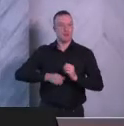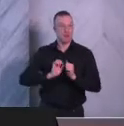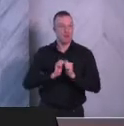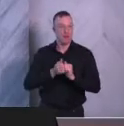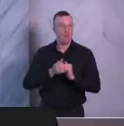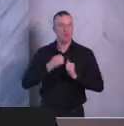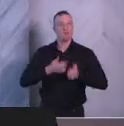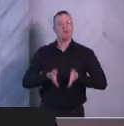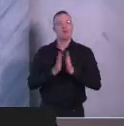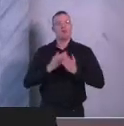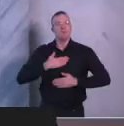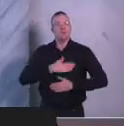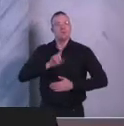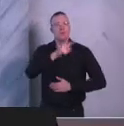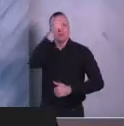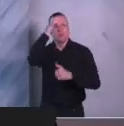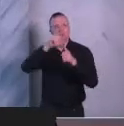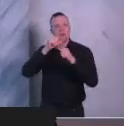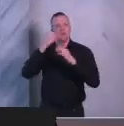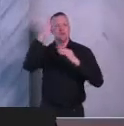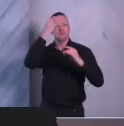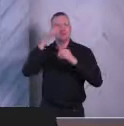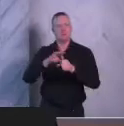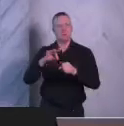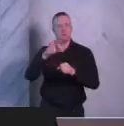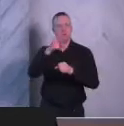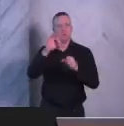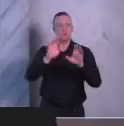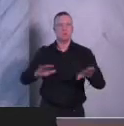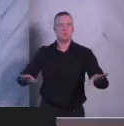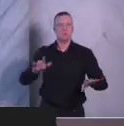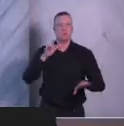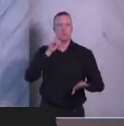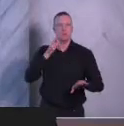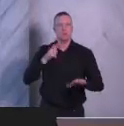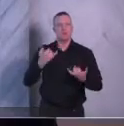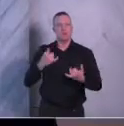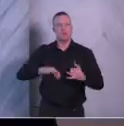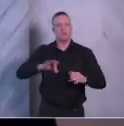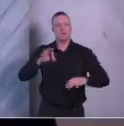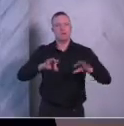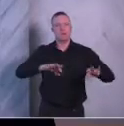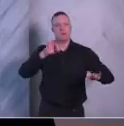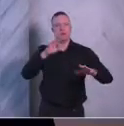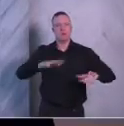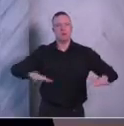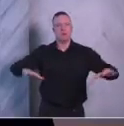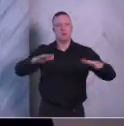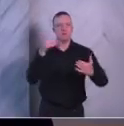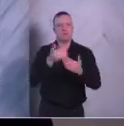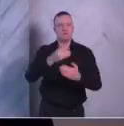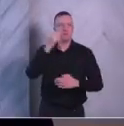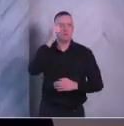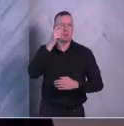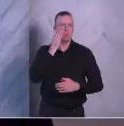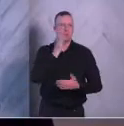you please keep in mind the souls of the children that are being found around the residential schools and